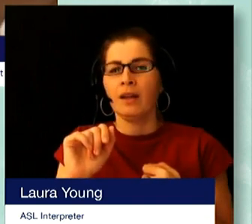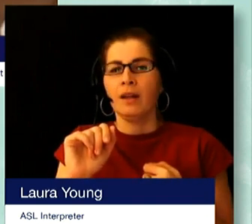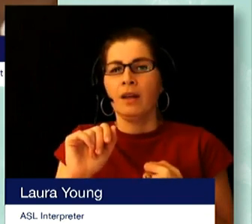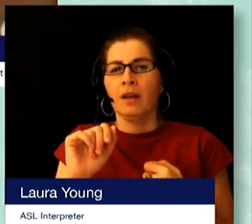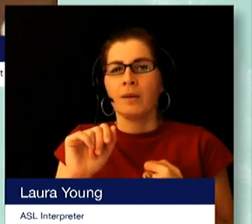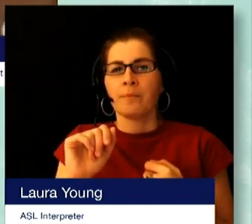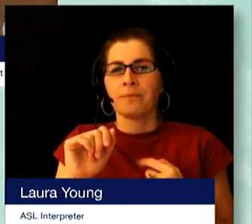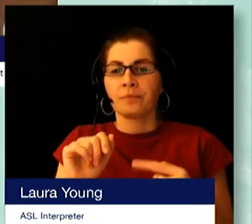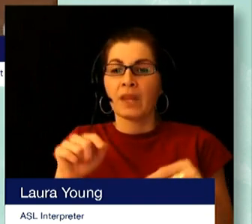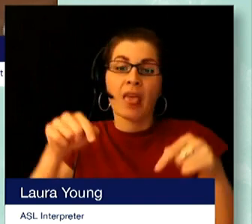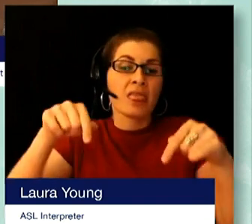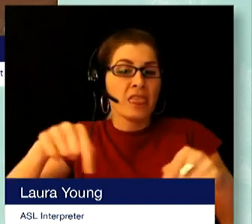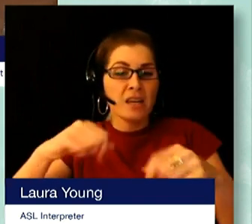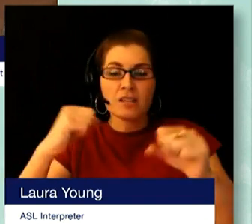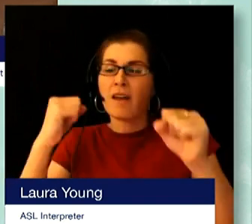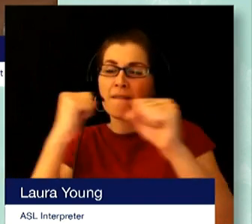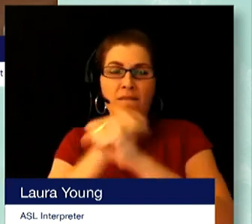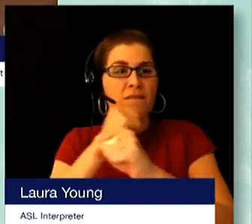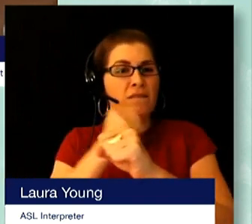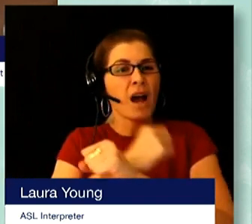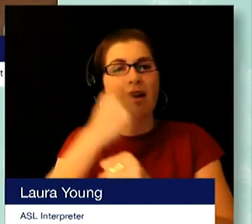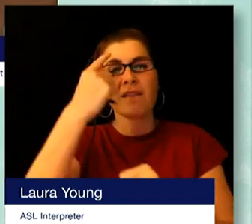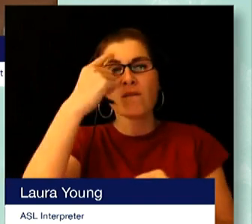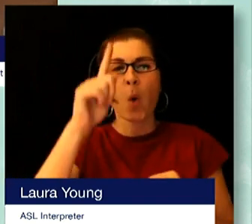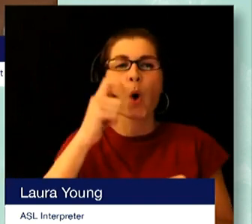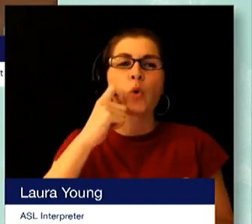This is a fight for racial justice. You know, the racial